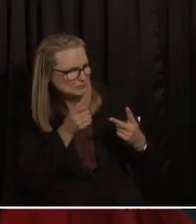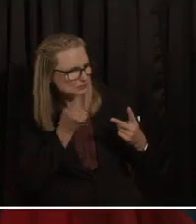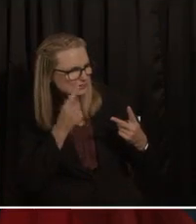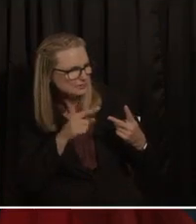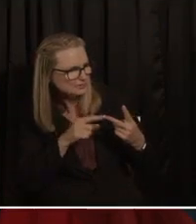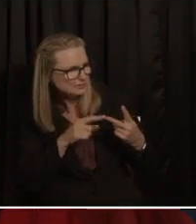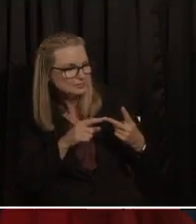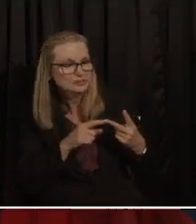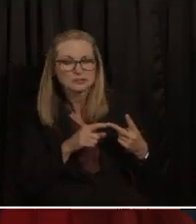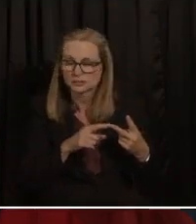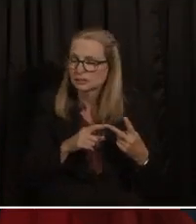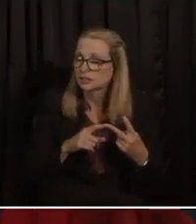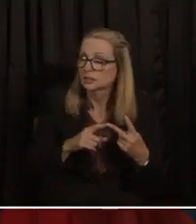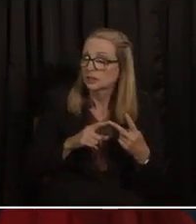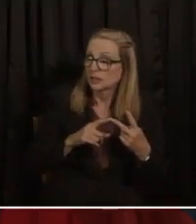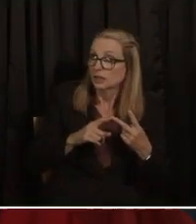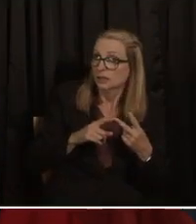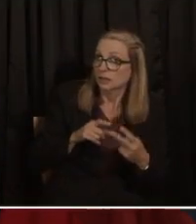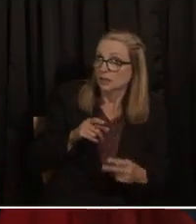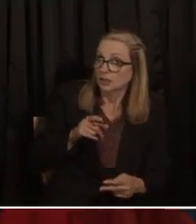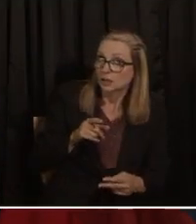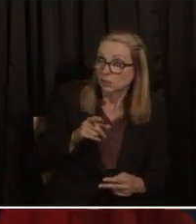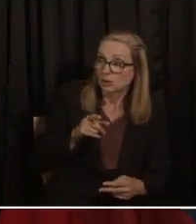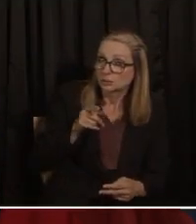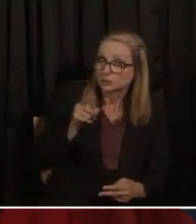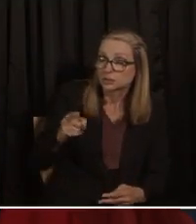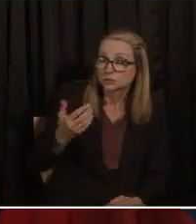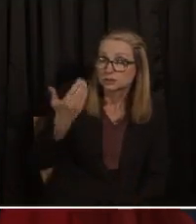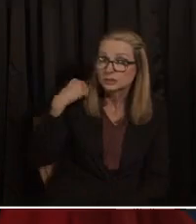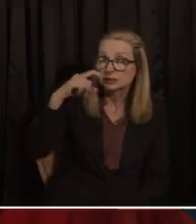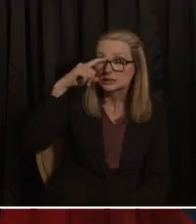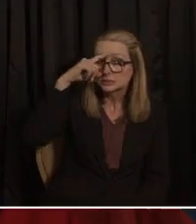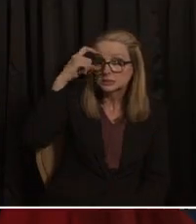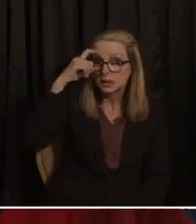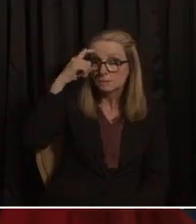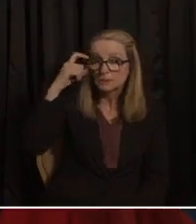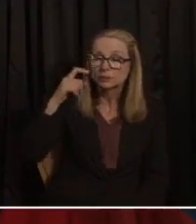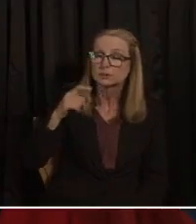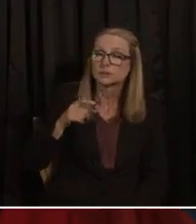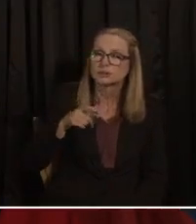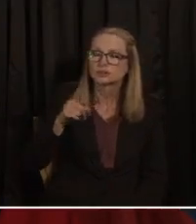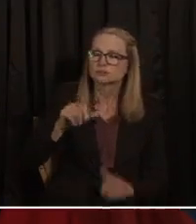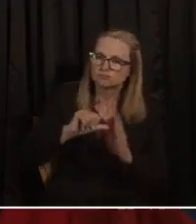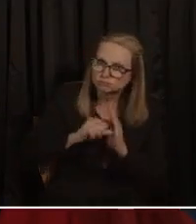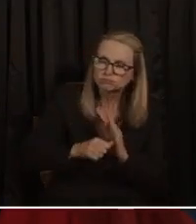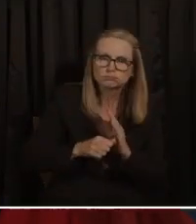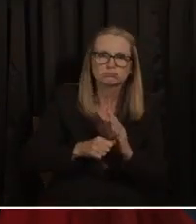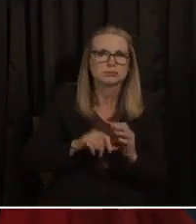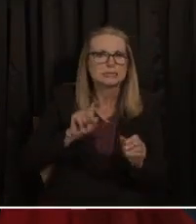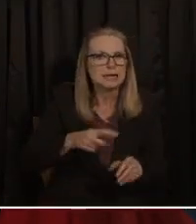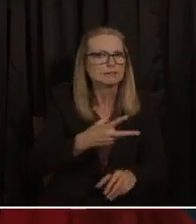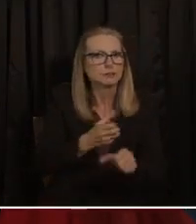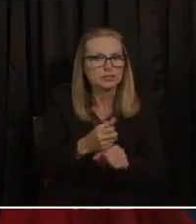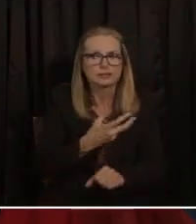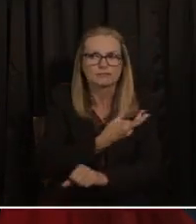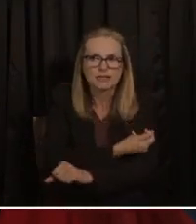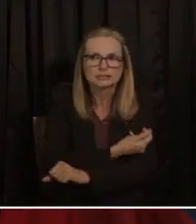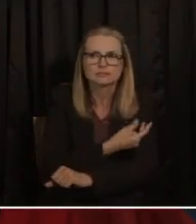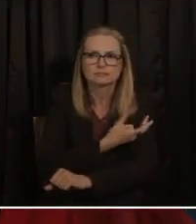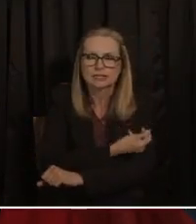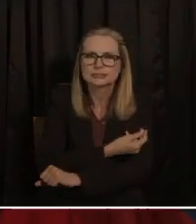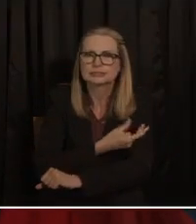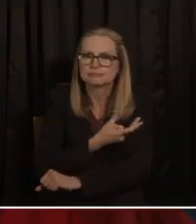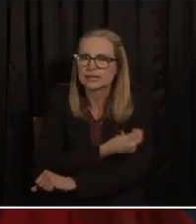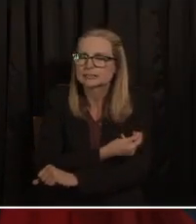Well, earlier in the summer, the emphasis was very much on getting everybody vaccinated, then we won't